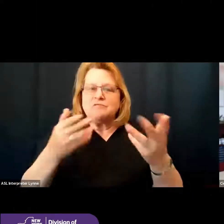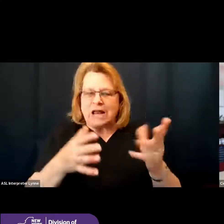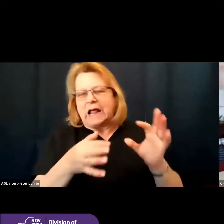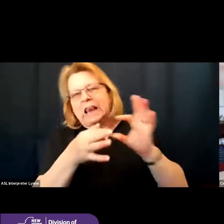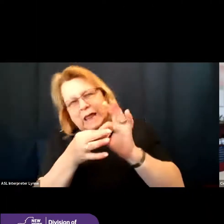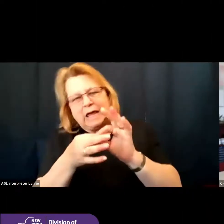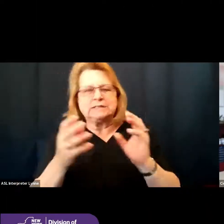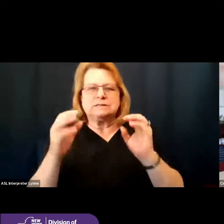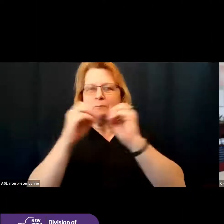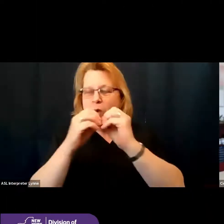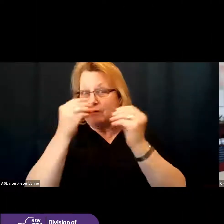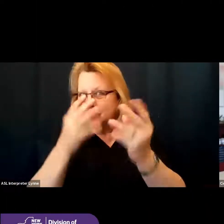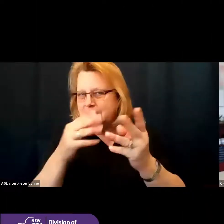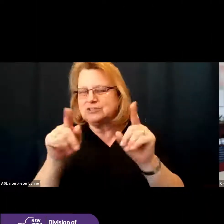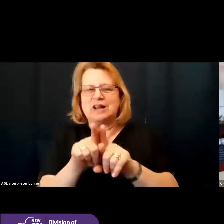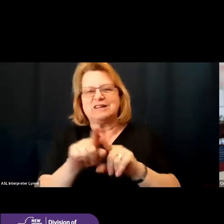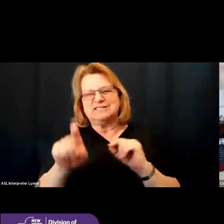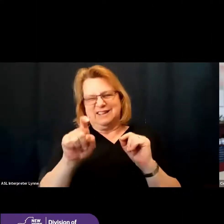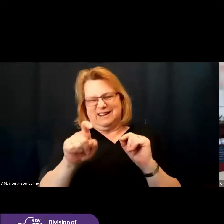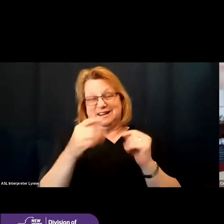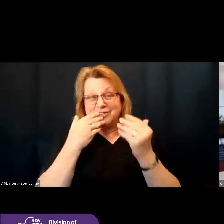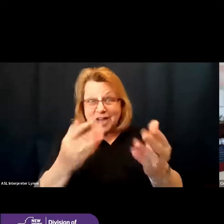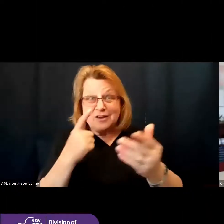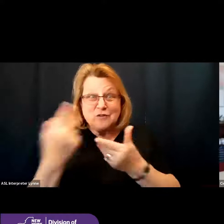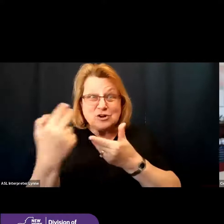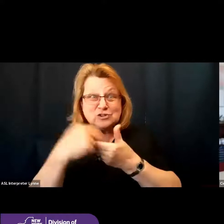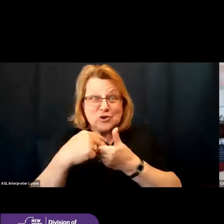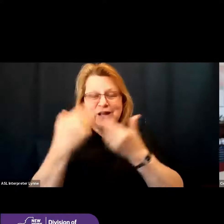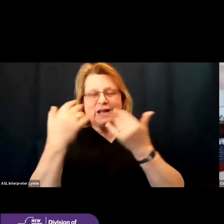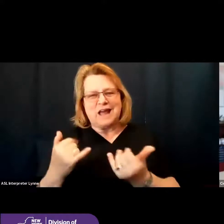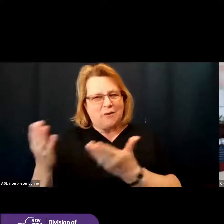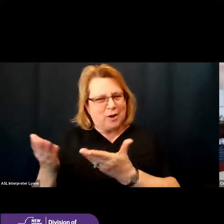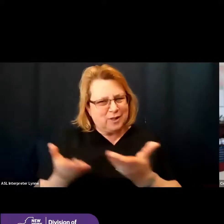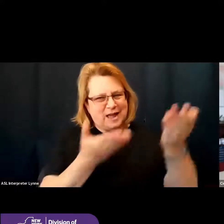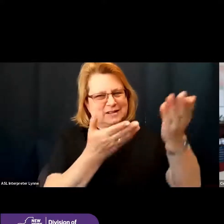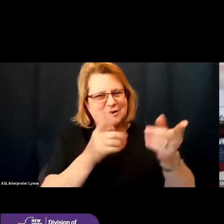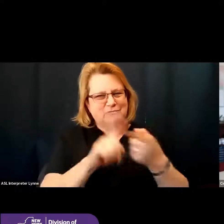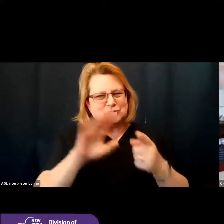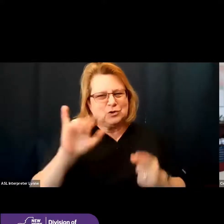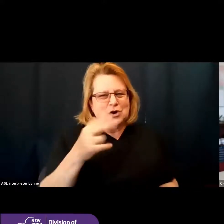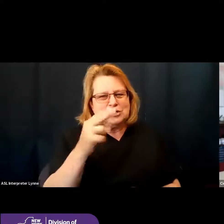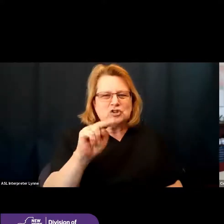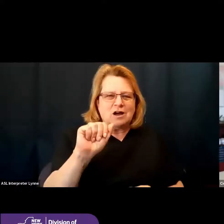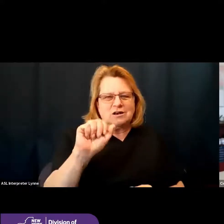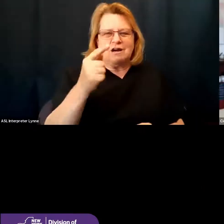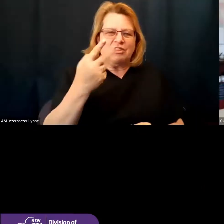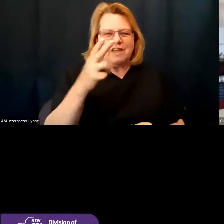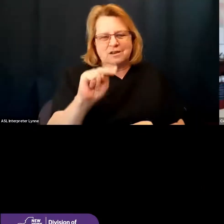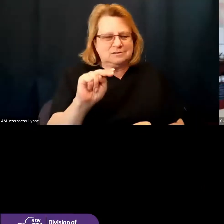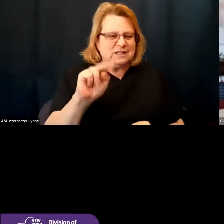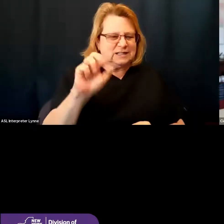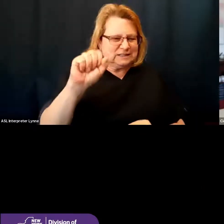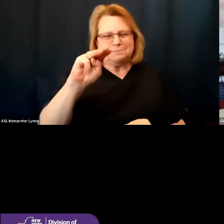Thanks again for joining us, and I will now hand it over to Interim Commissioner Johnathan J. Smith to start the